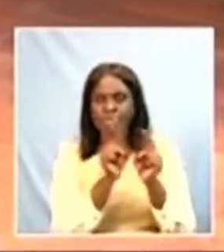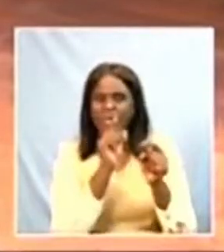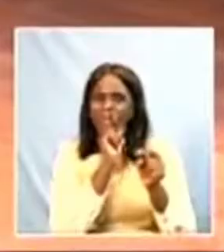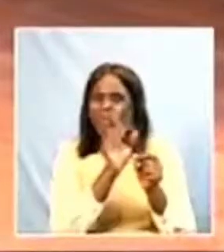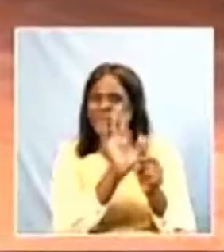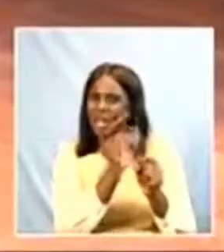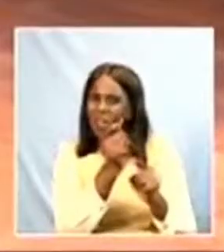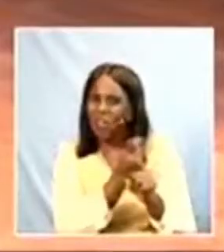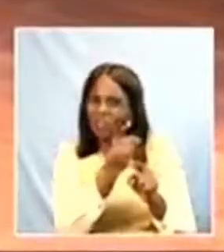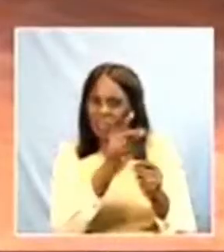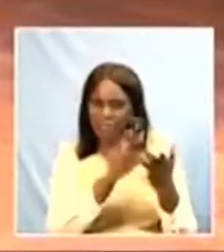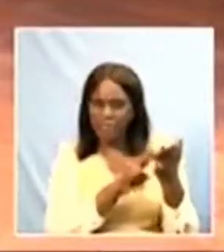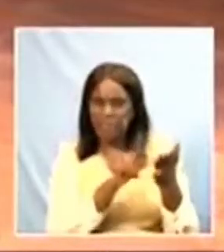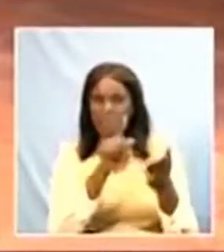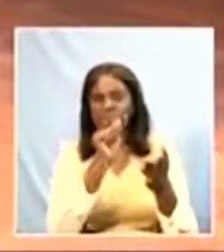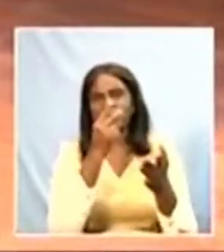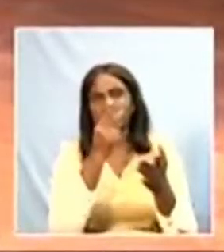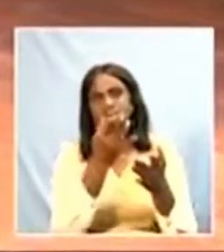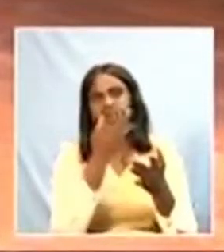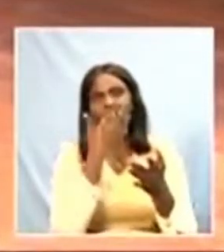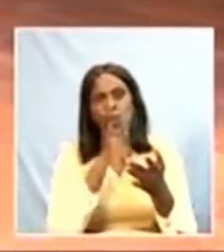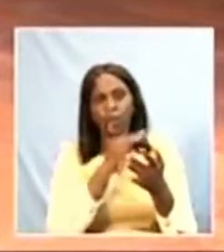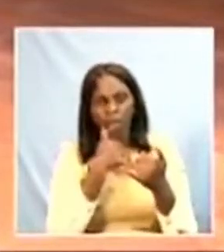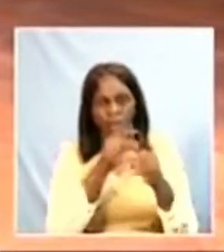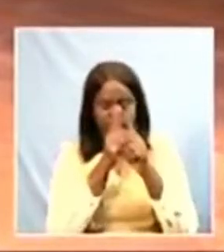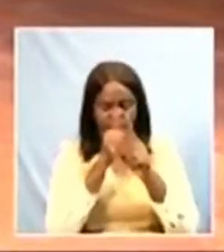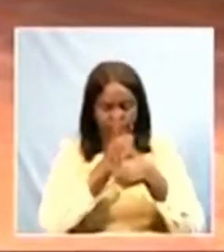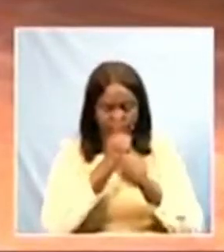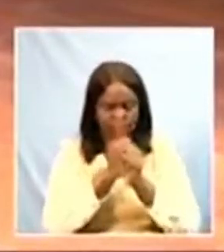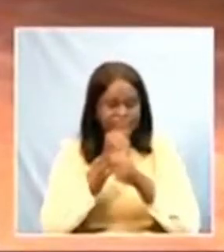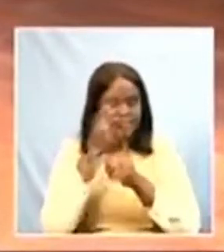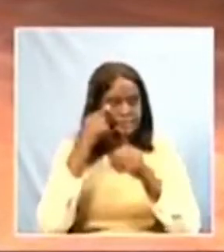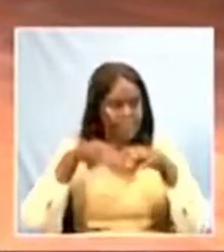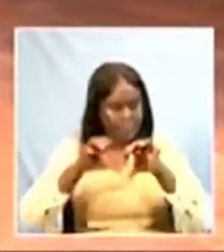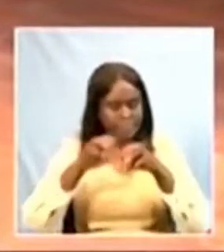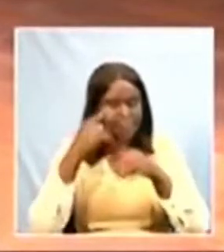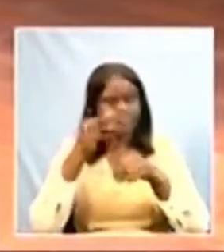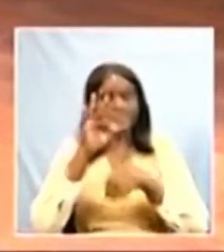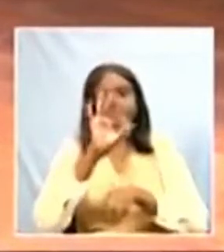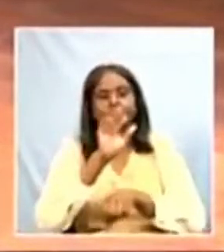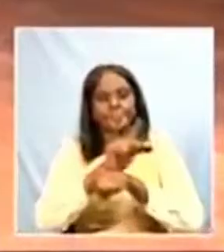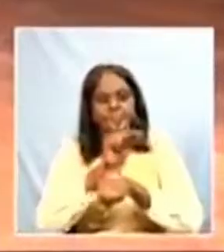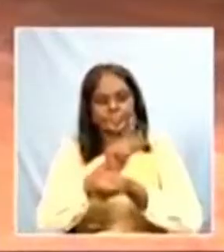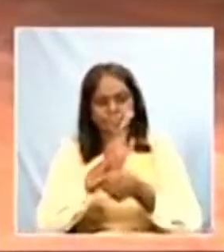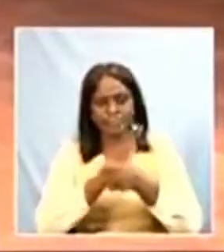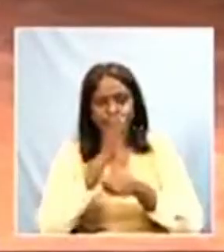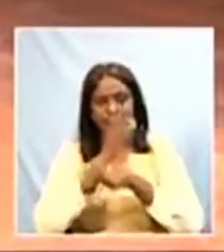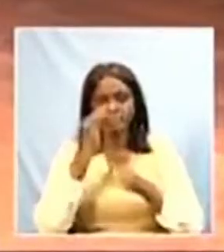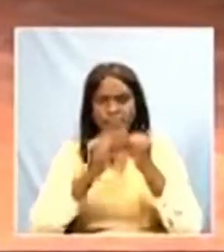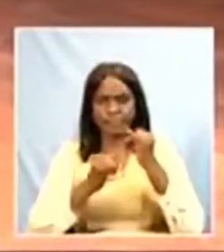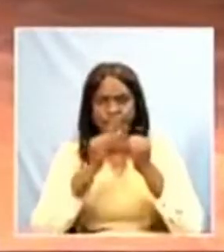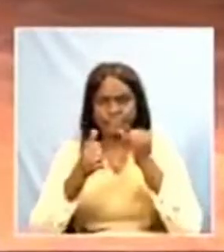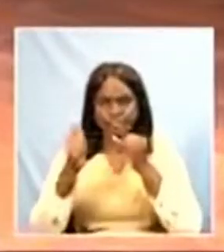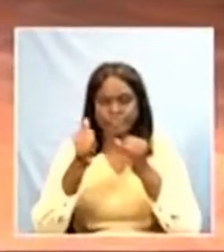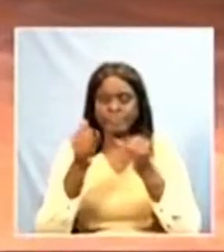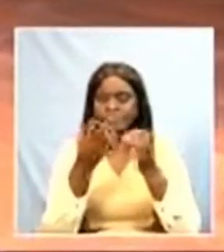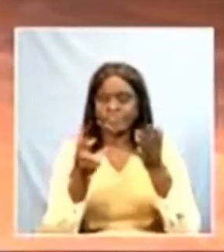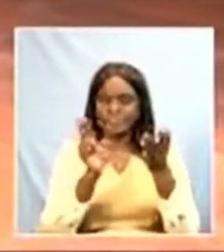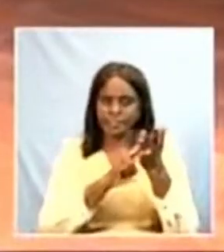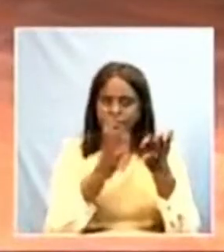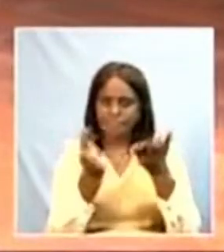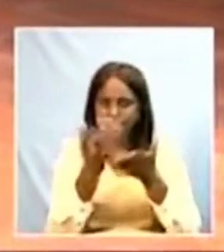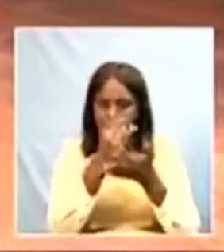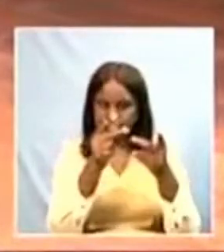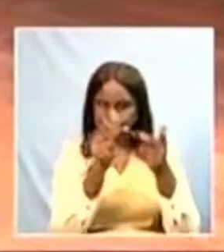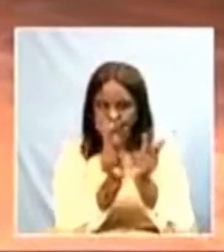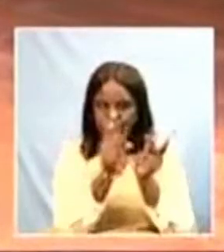actually, from the minutes, you can see that there was a decision that was made for the continuation of the project. So upon him remobilizing to the site,